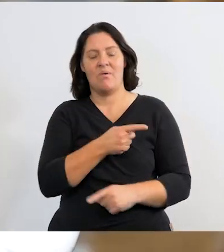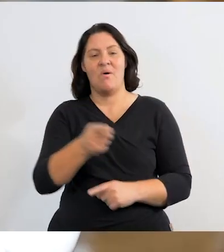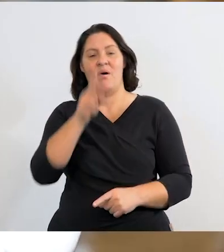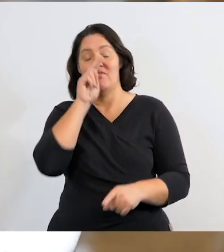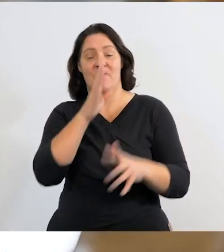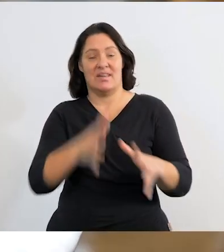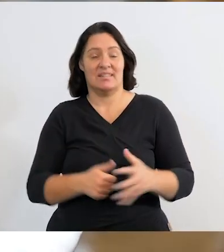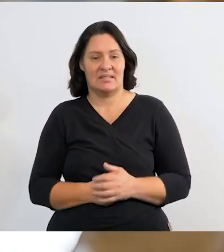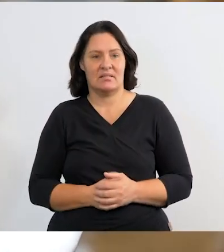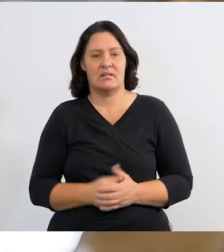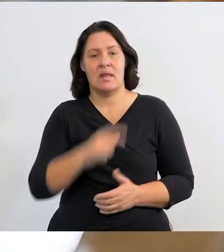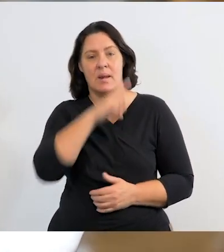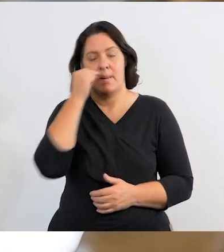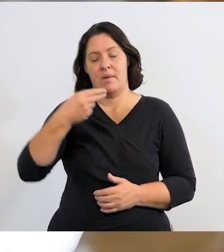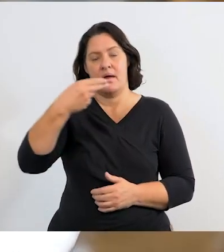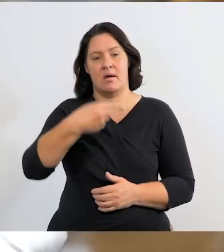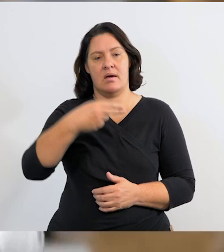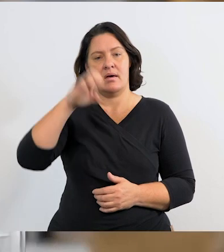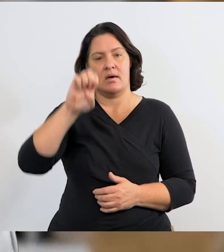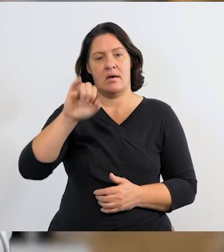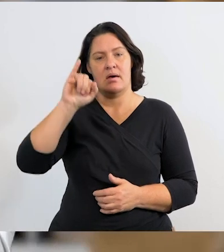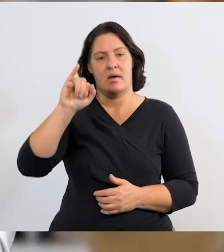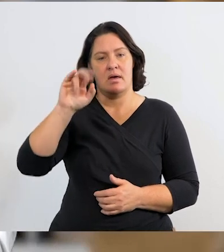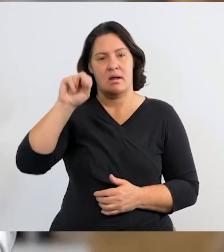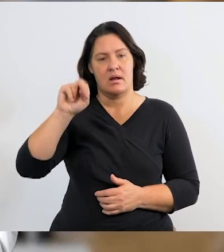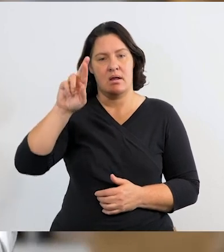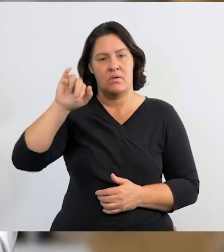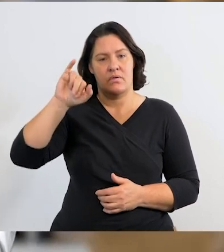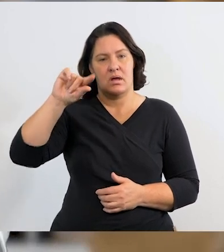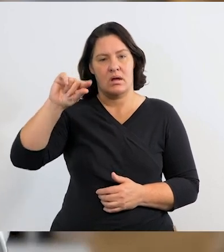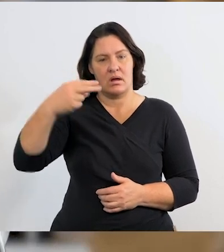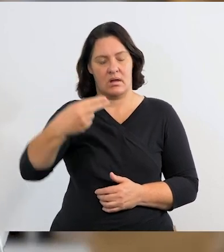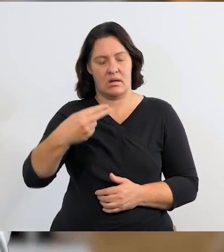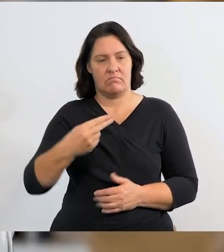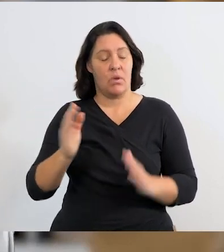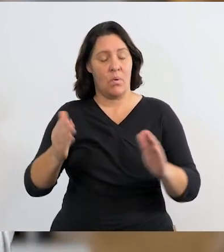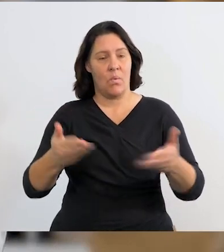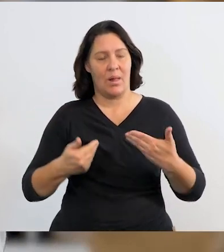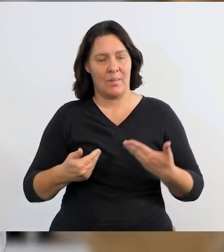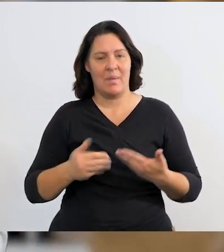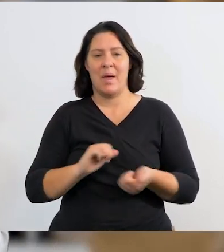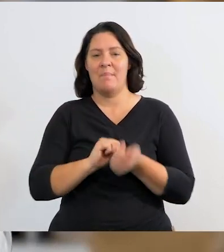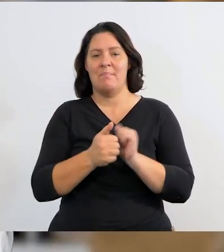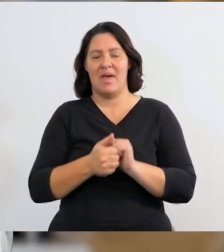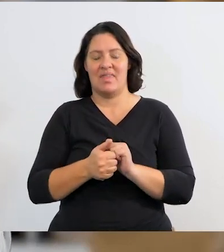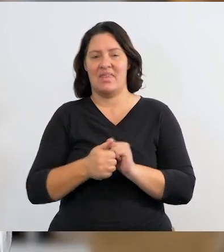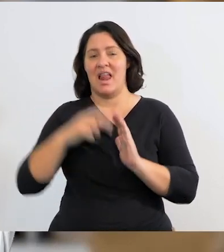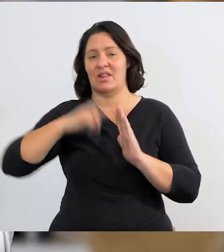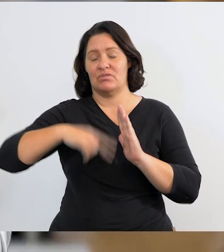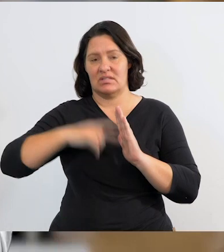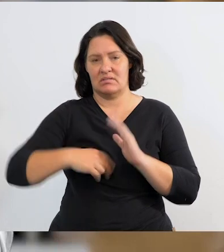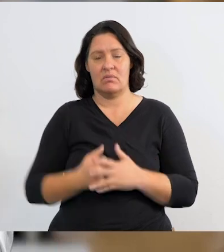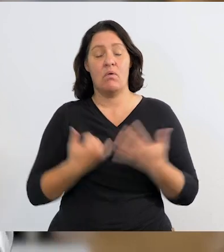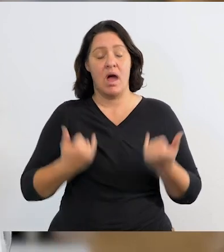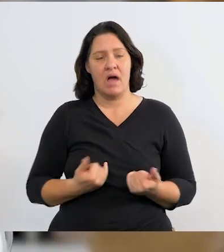all our viewers out there. My name is Heinrich Neetling and welcome to Mathematical Literacy. In today's lesson, we'll focus on